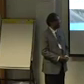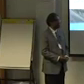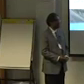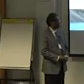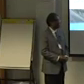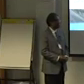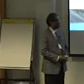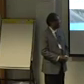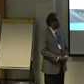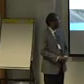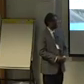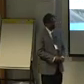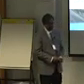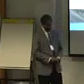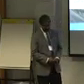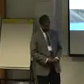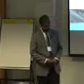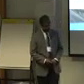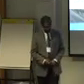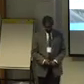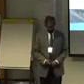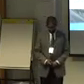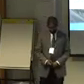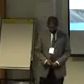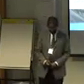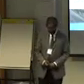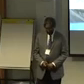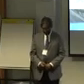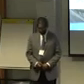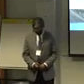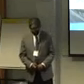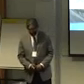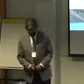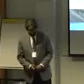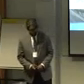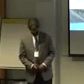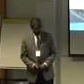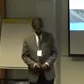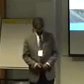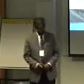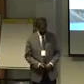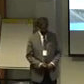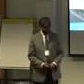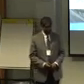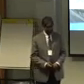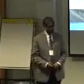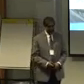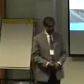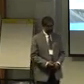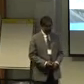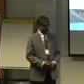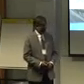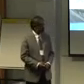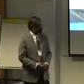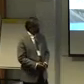Institute, the research arm of the Toronto Rehabilitation Institute, University Health Network, and holds cross appointments